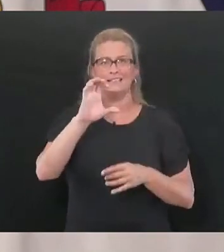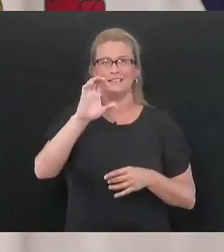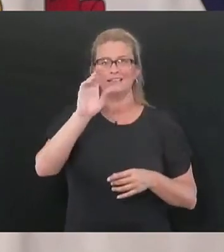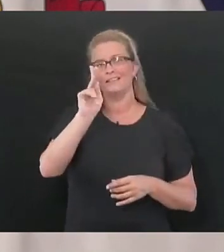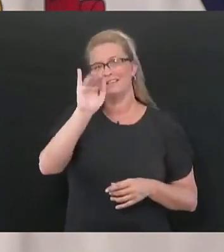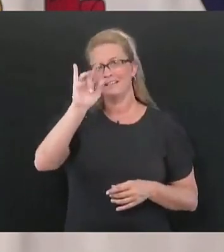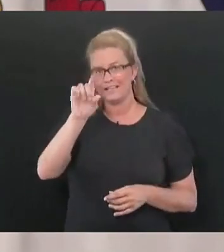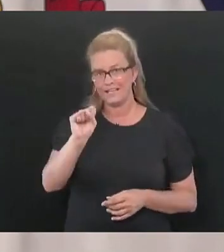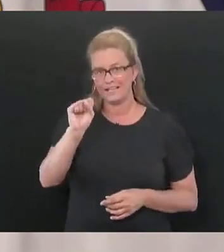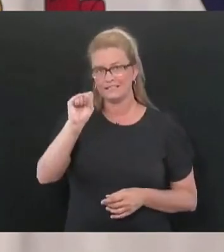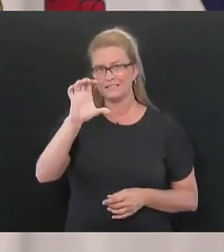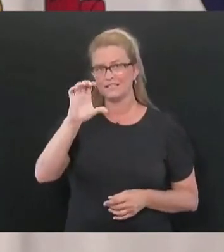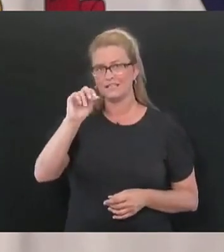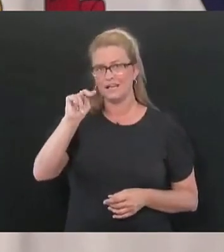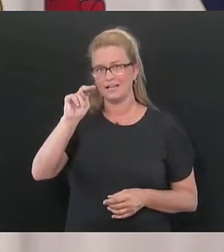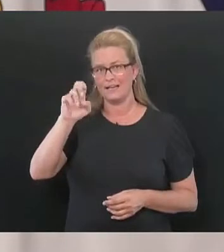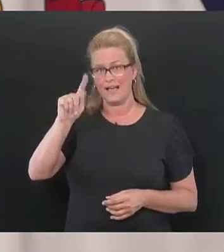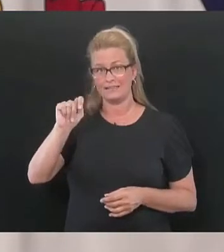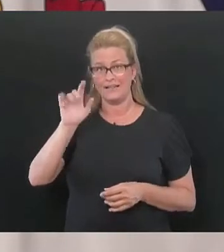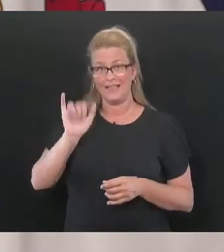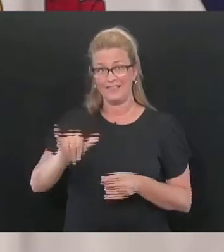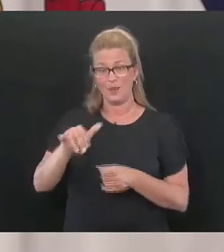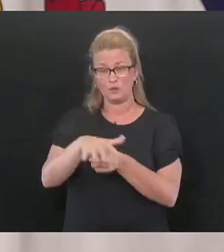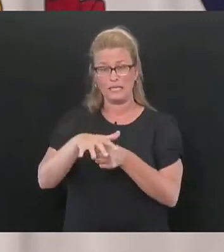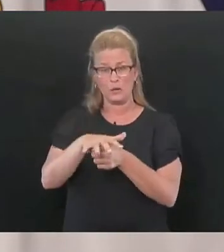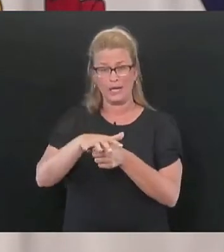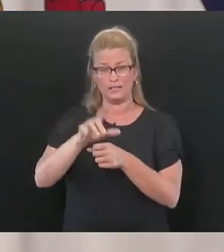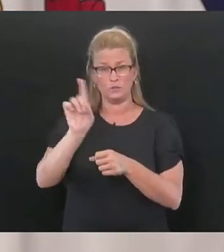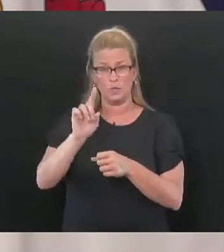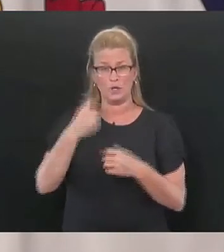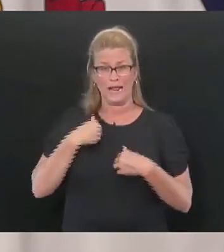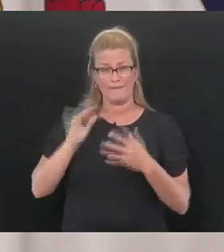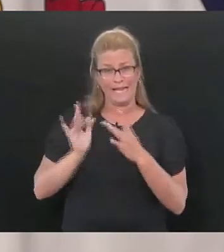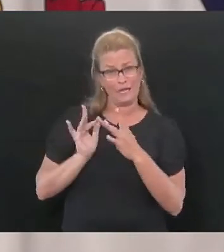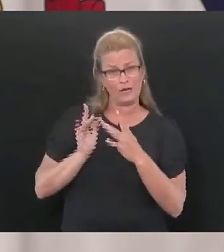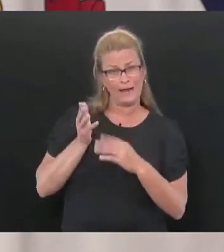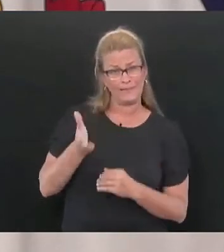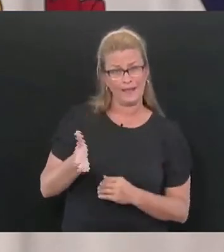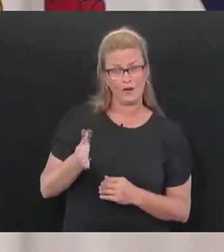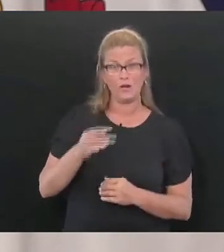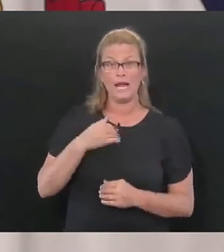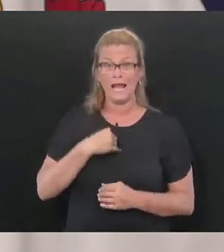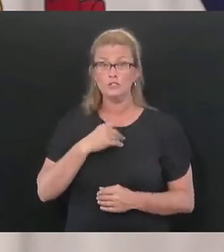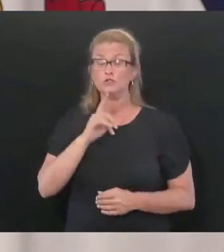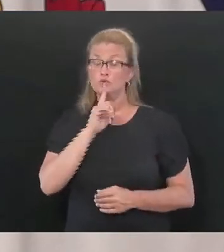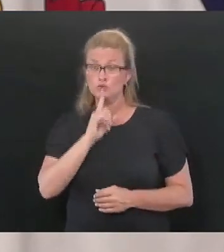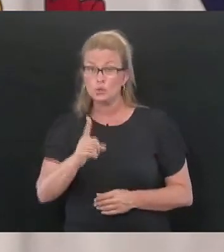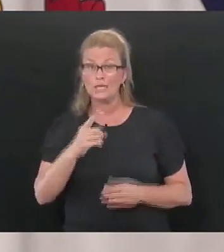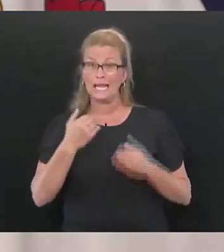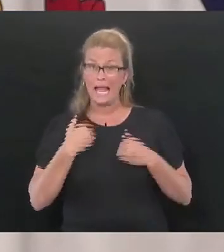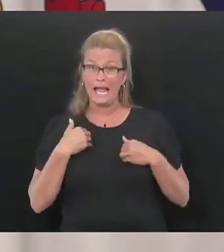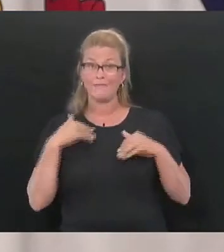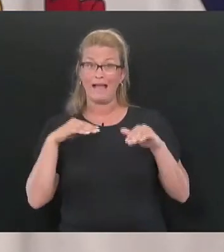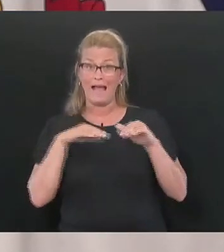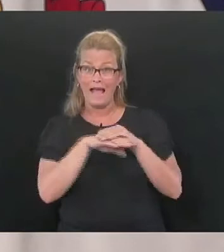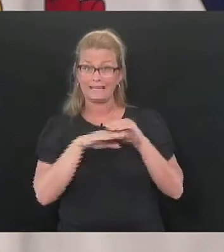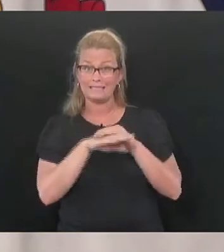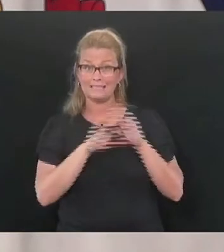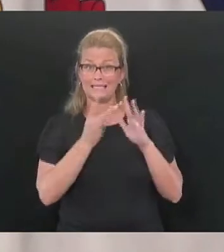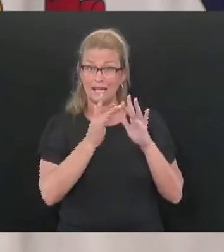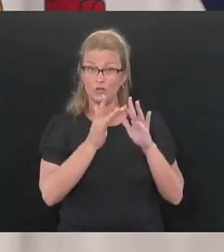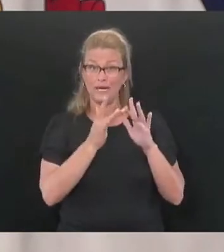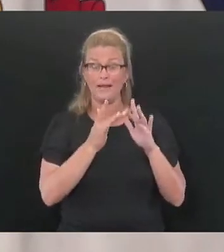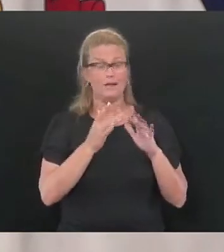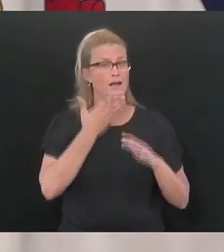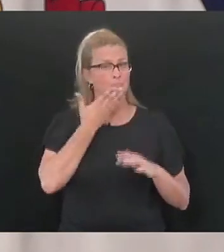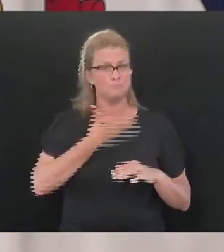get into the broadband systems and everything, and we can truly have access in a way that is much better than